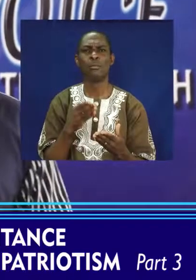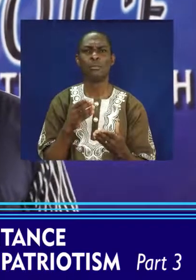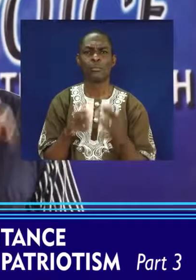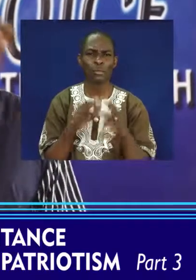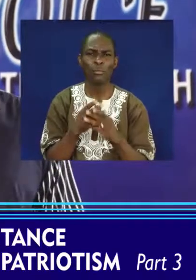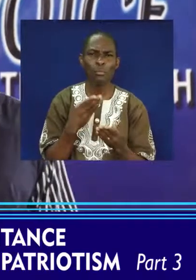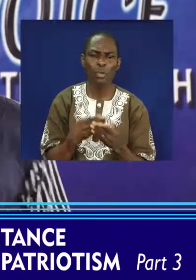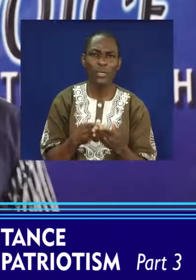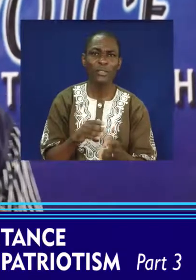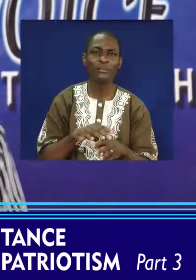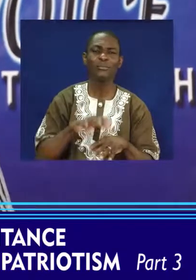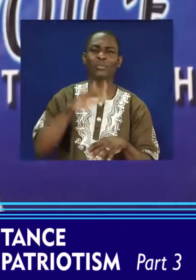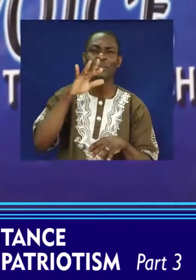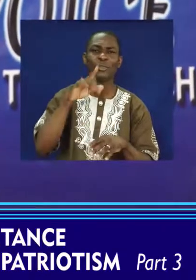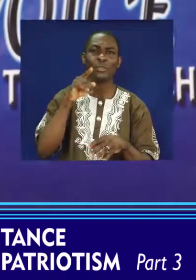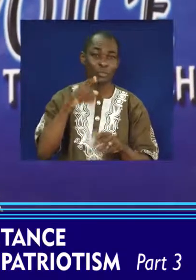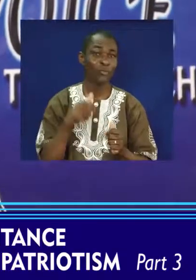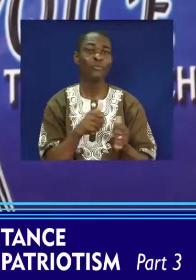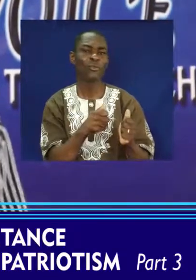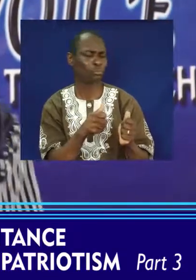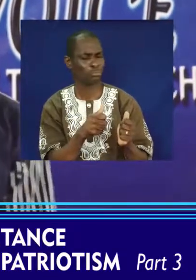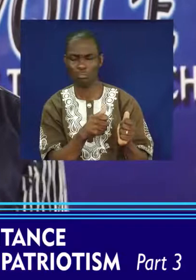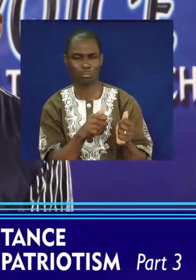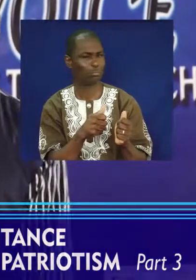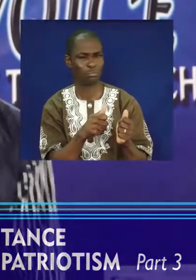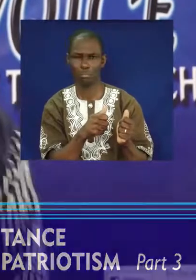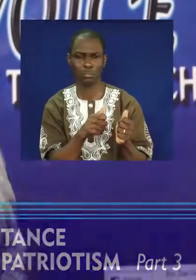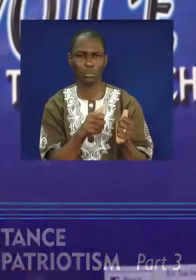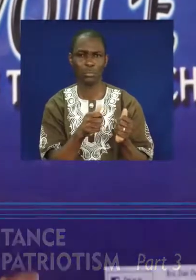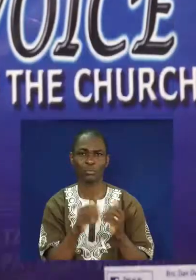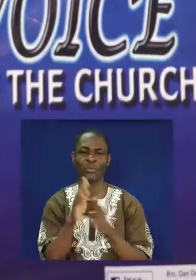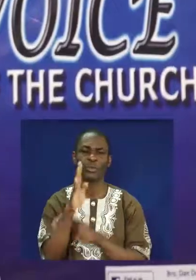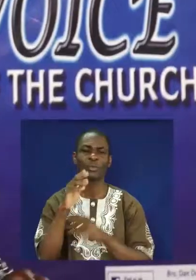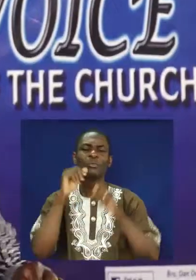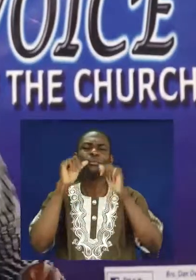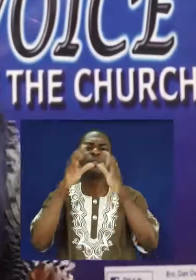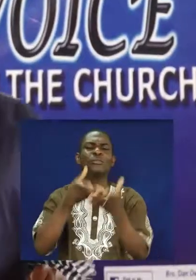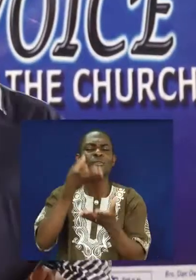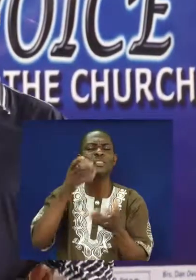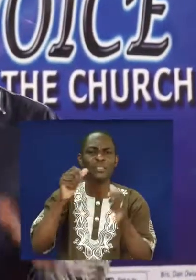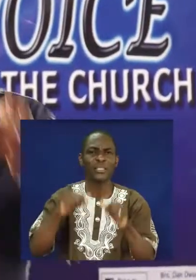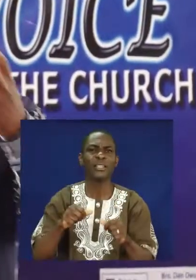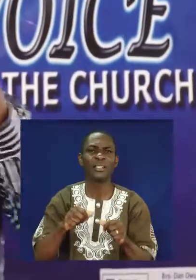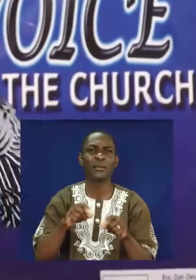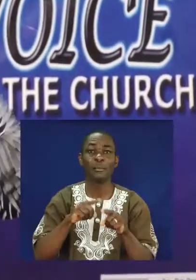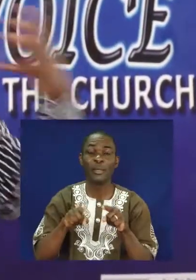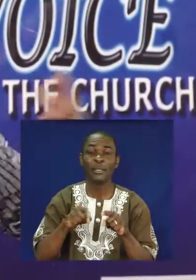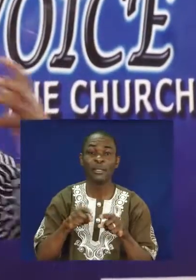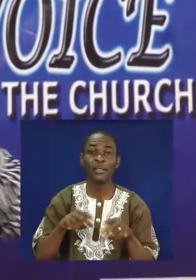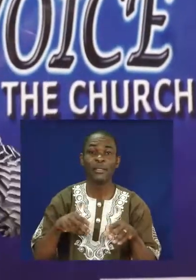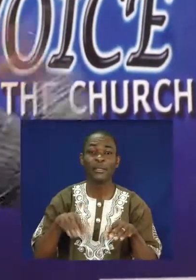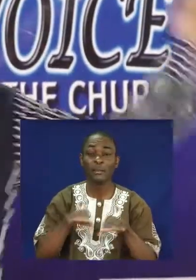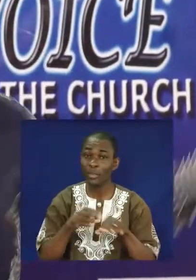kama sasa ne wonu nyina eba sa party seven na sefo no menua enye ho ne twasa wode woni da